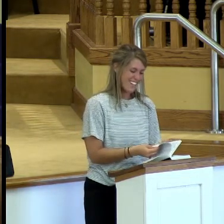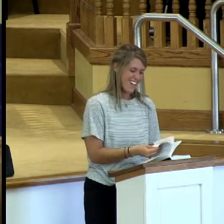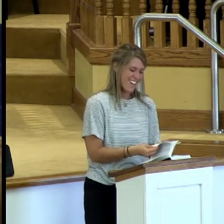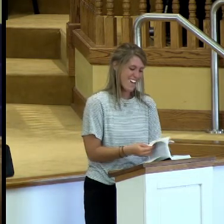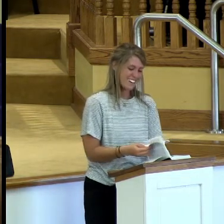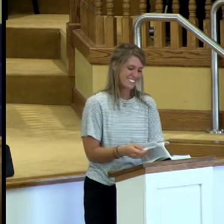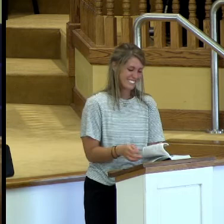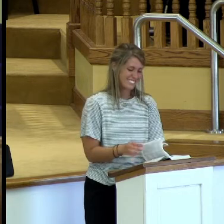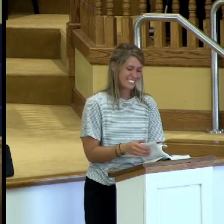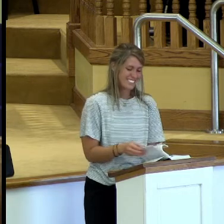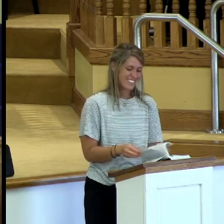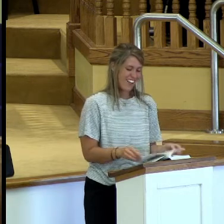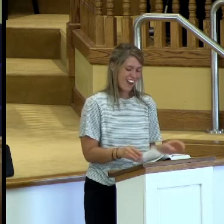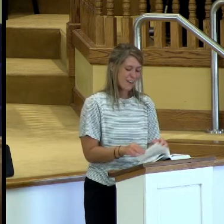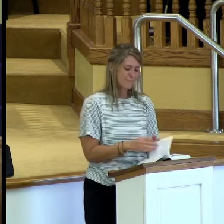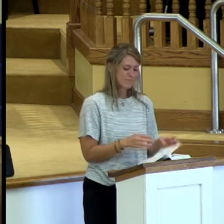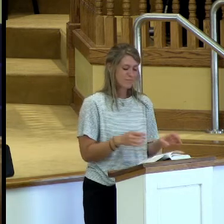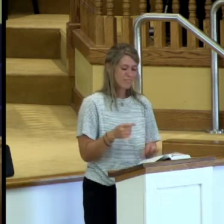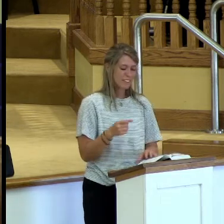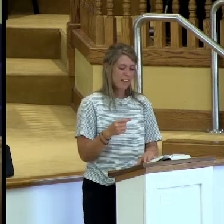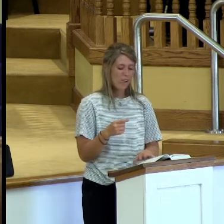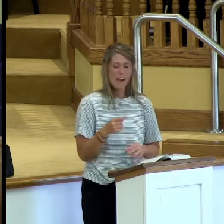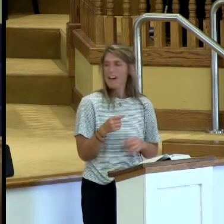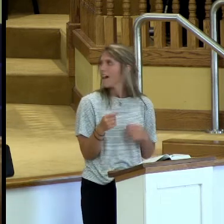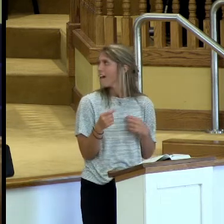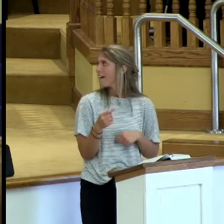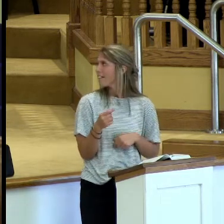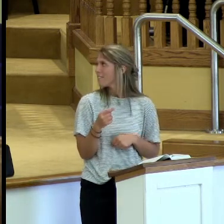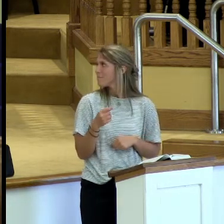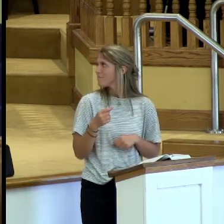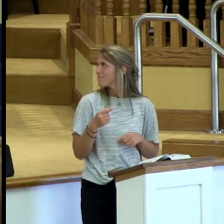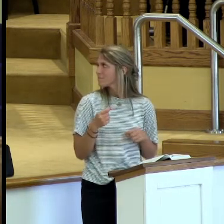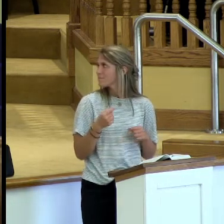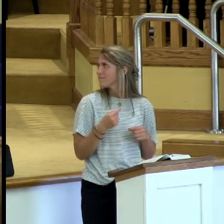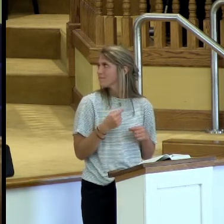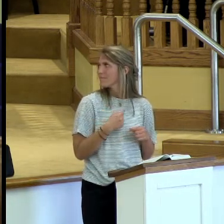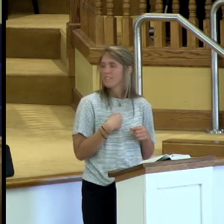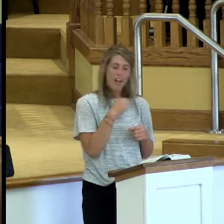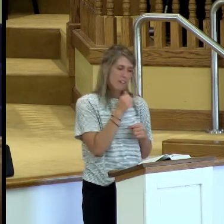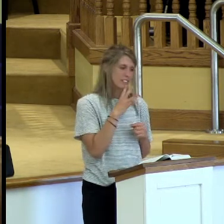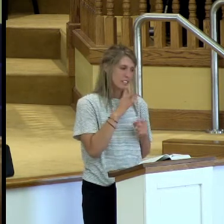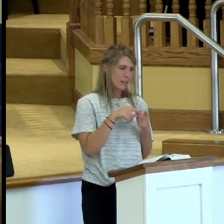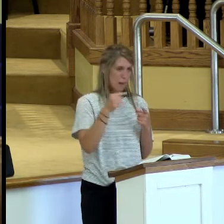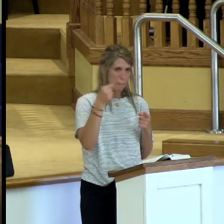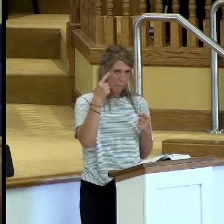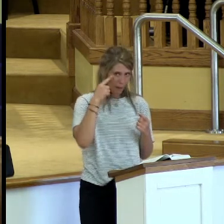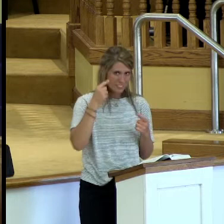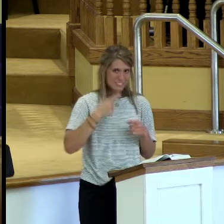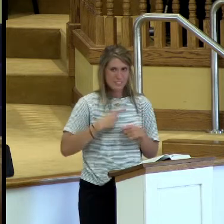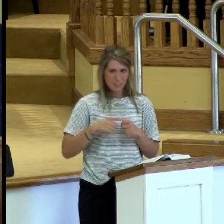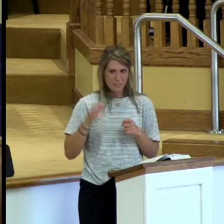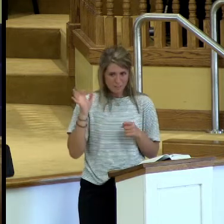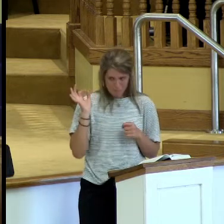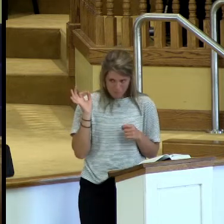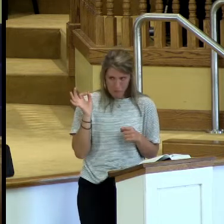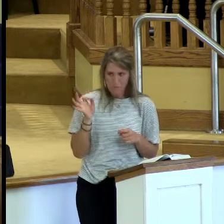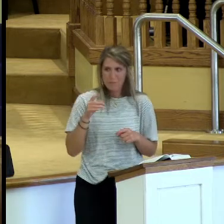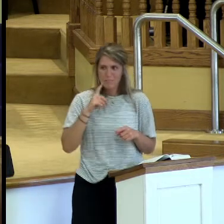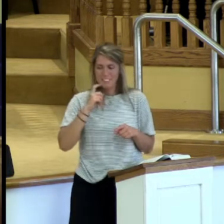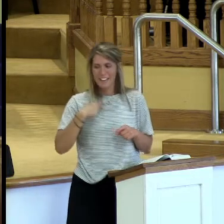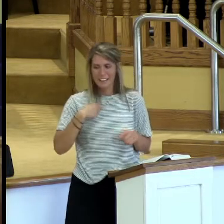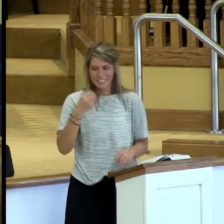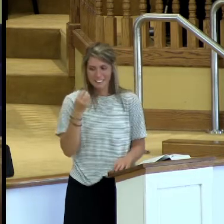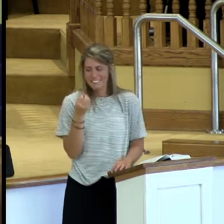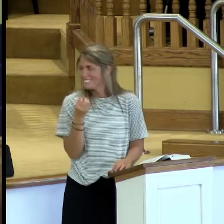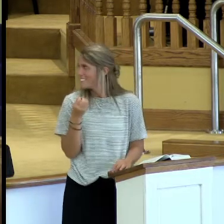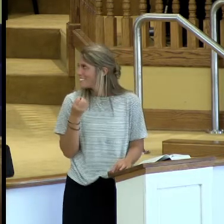So, I was in the Navy. Look, all right, I'm allowed to do politics from the pulpit, but guess what you're not going to get from me? Politics from the pulpit, because I don't